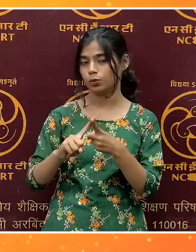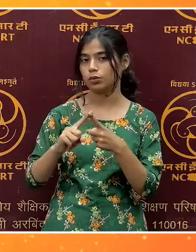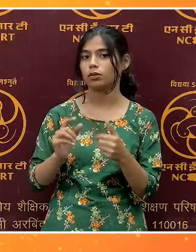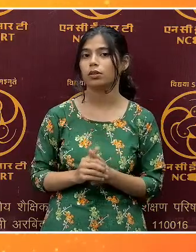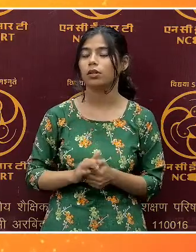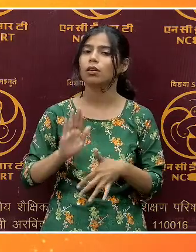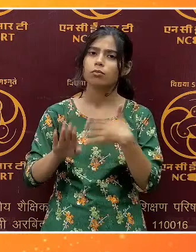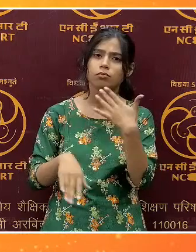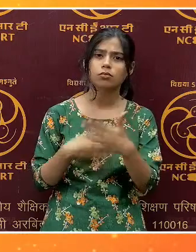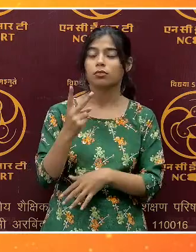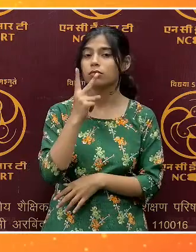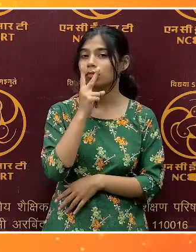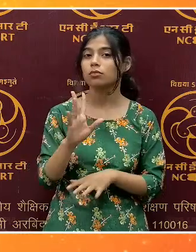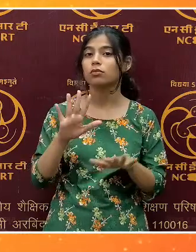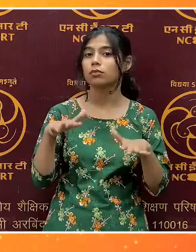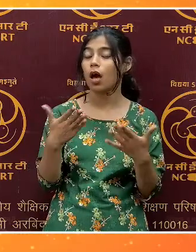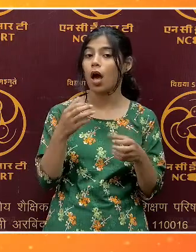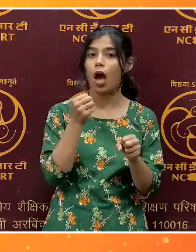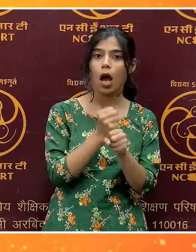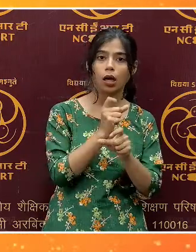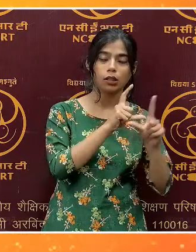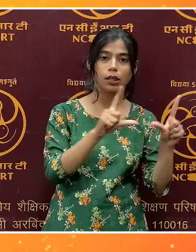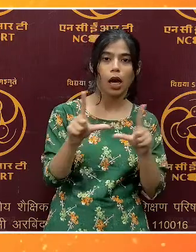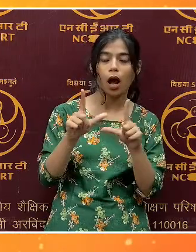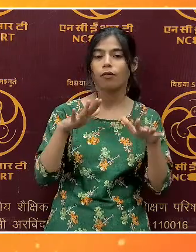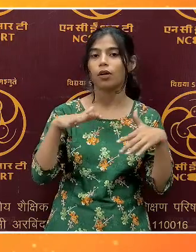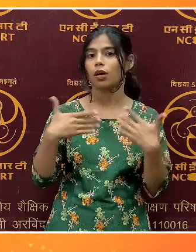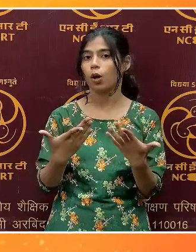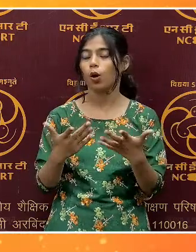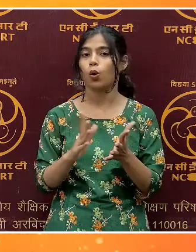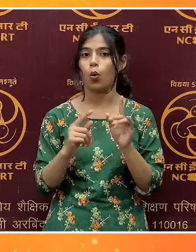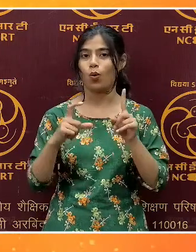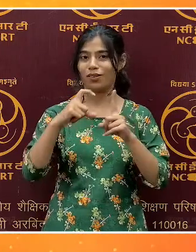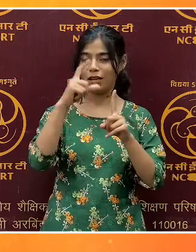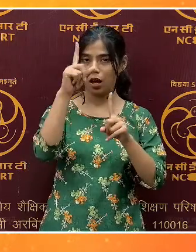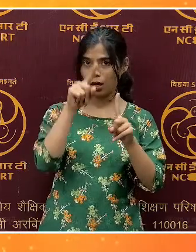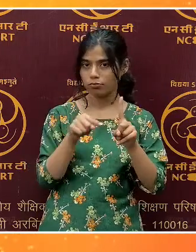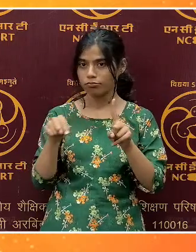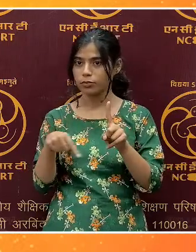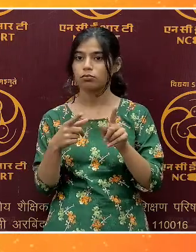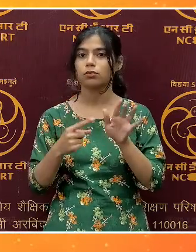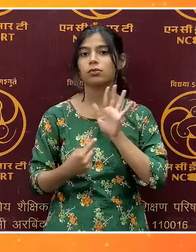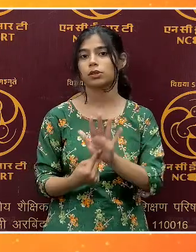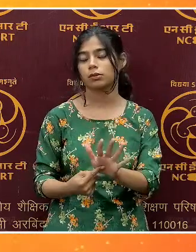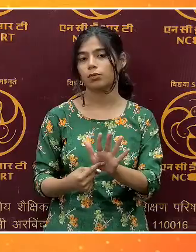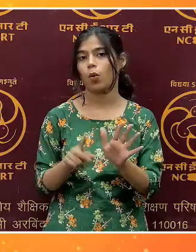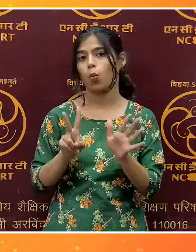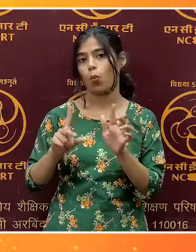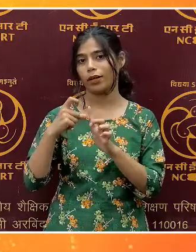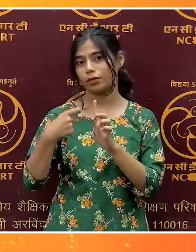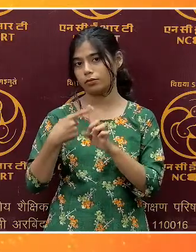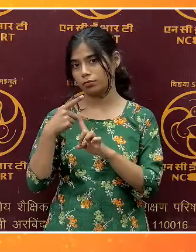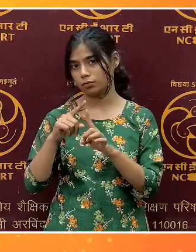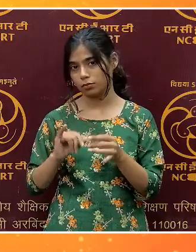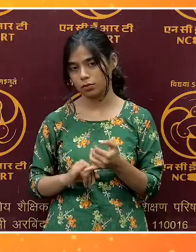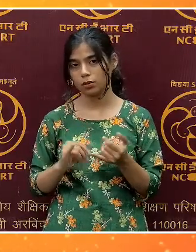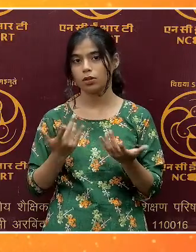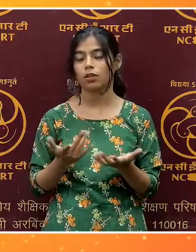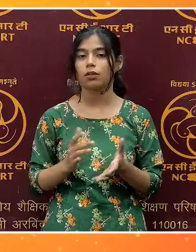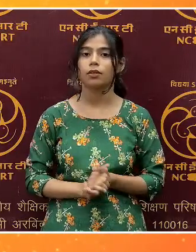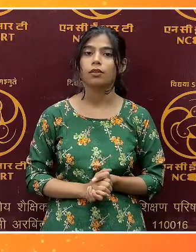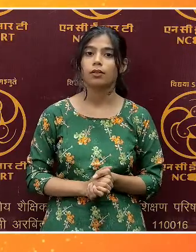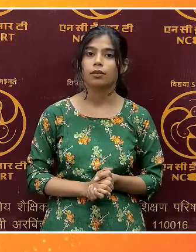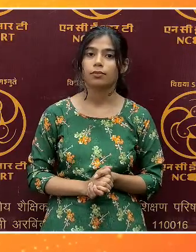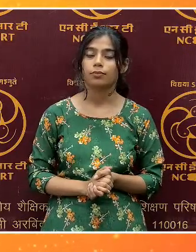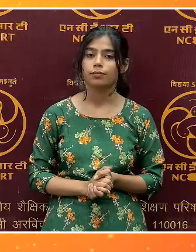Now, let us see how can we graphically or diagrammatically represent a vector. A vector is represented by